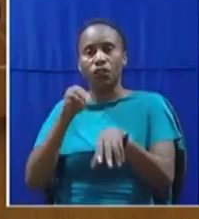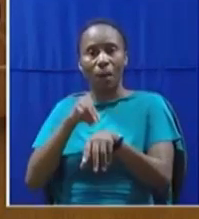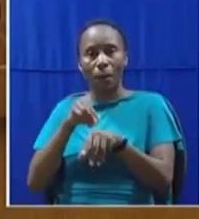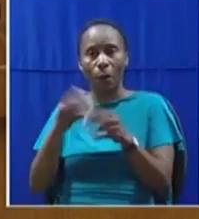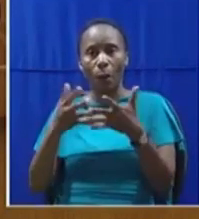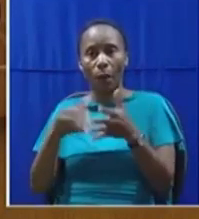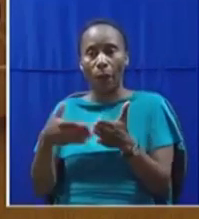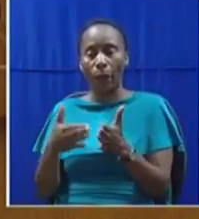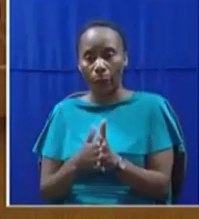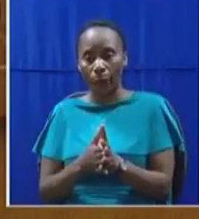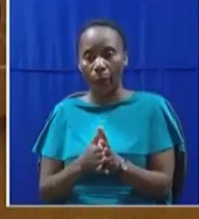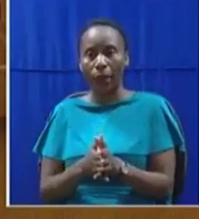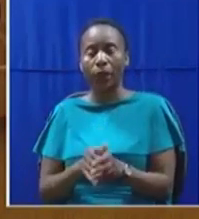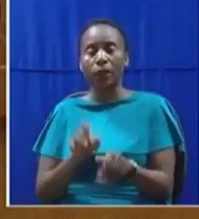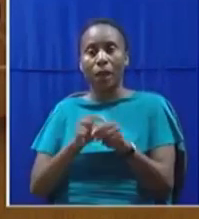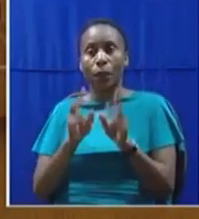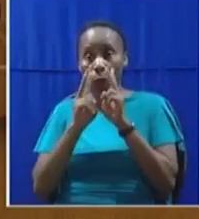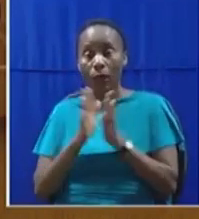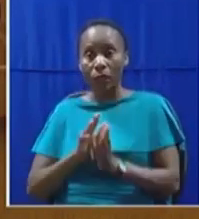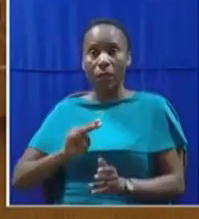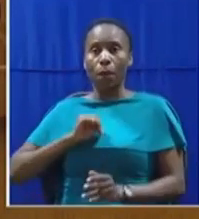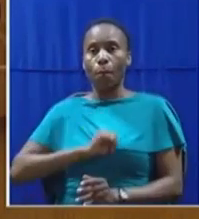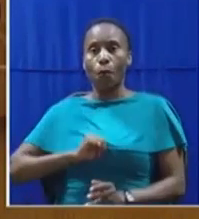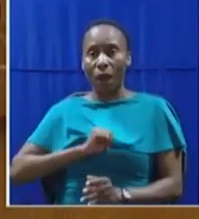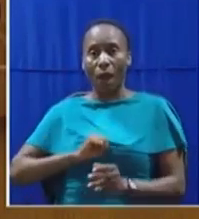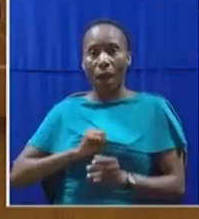to moral and legal issues, they are silent.